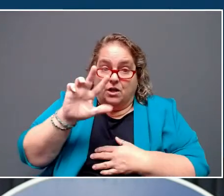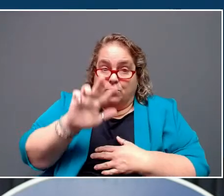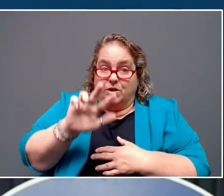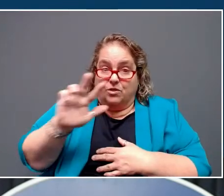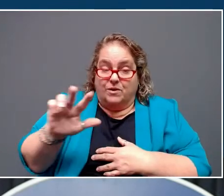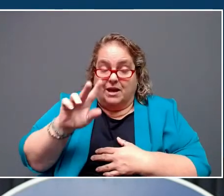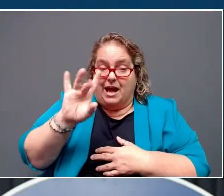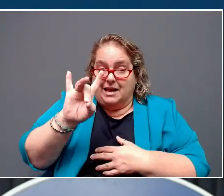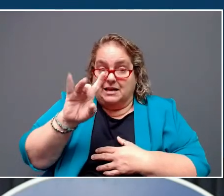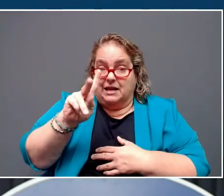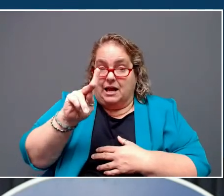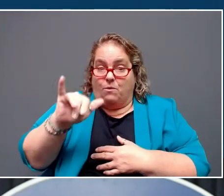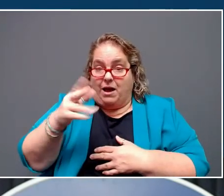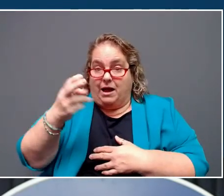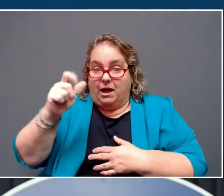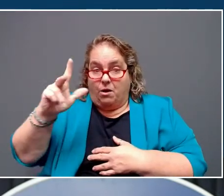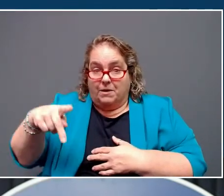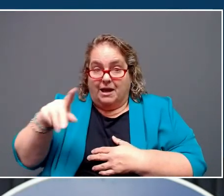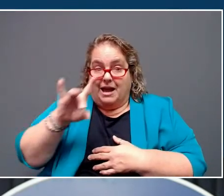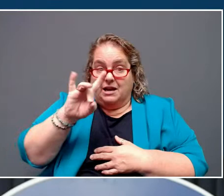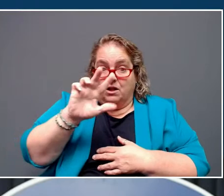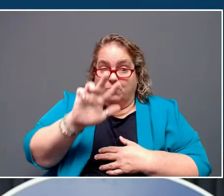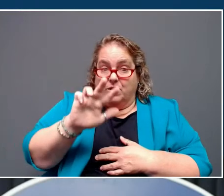833-8KY-HELP. That's